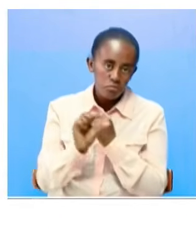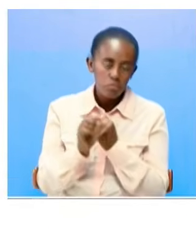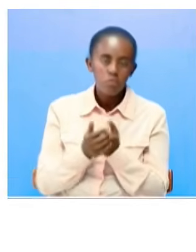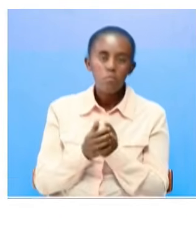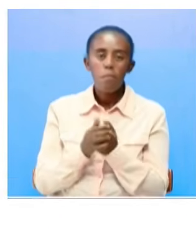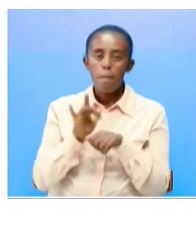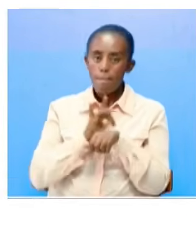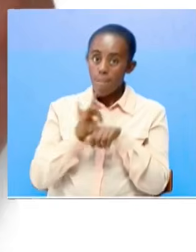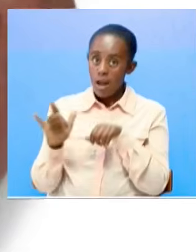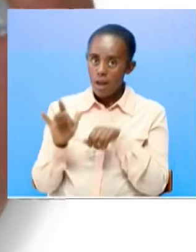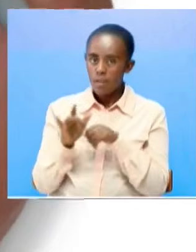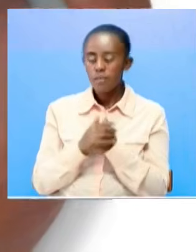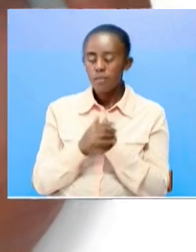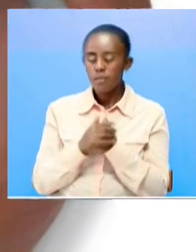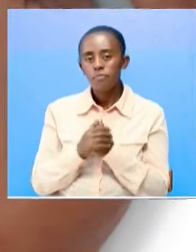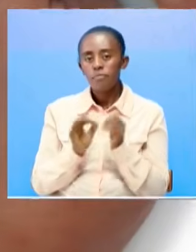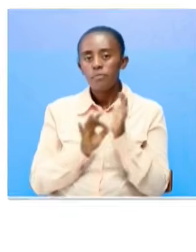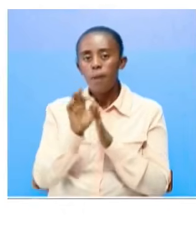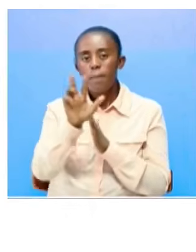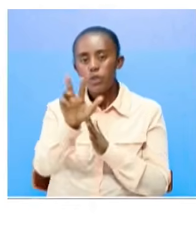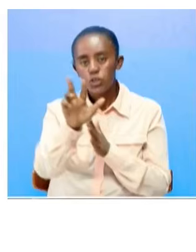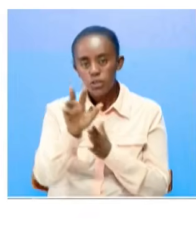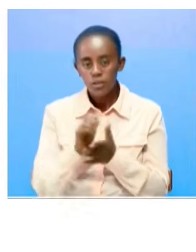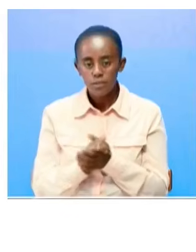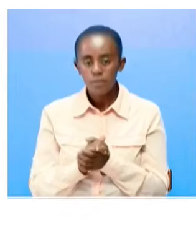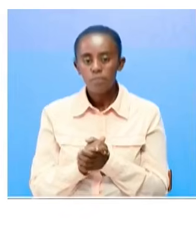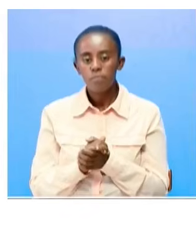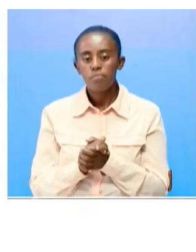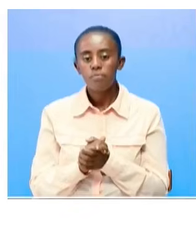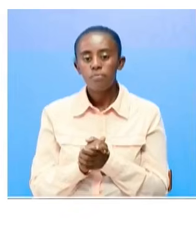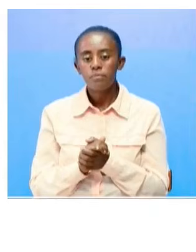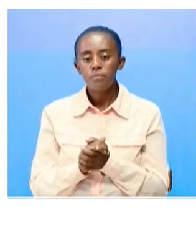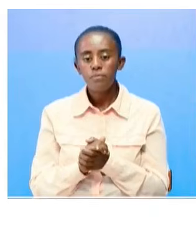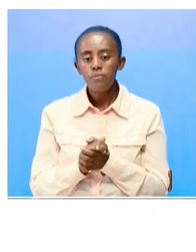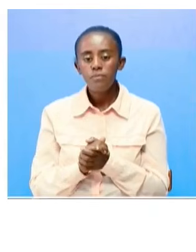blank. Number 3.